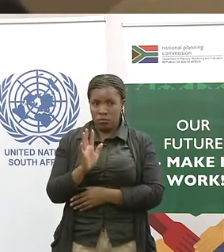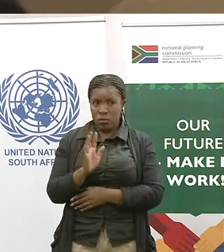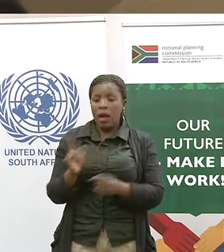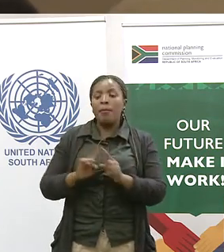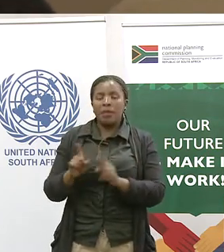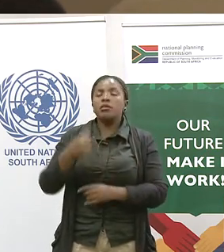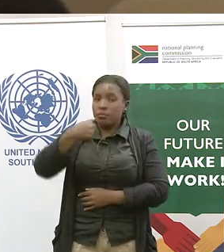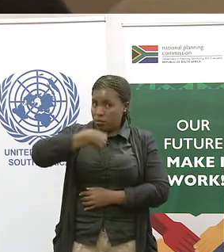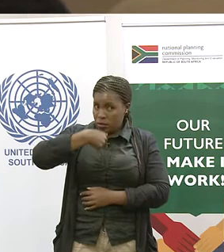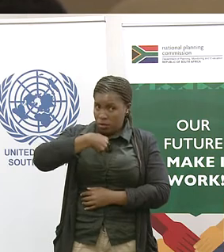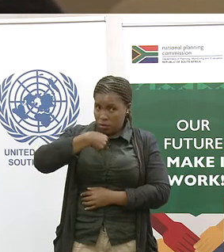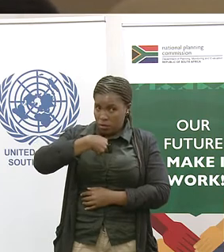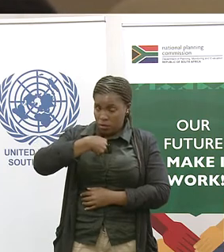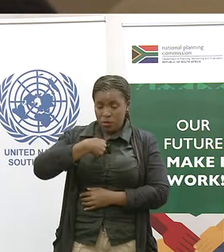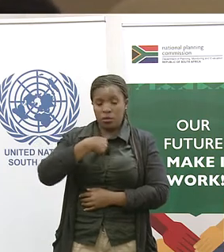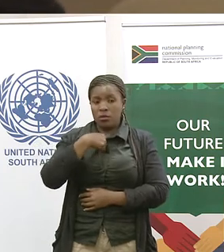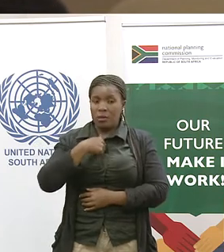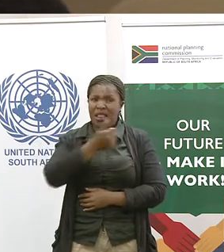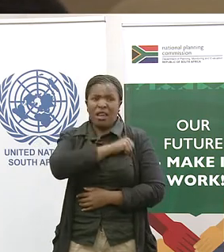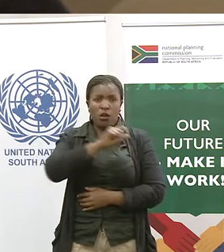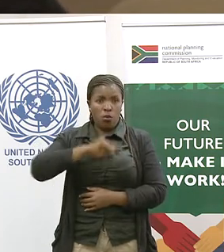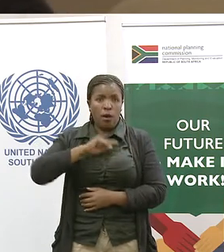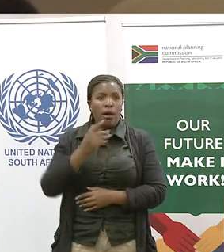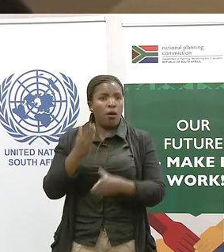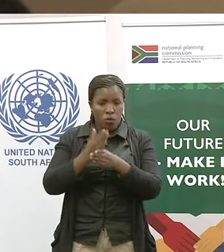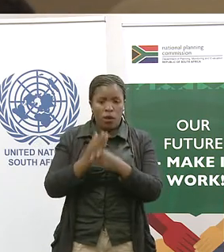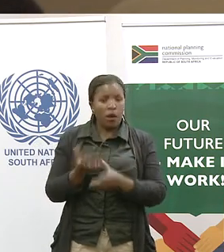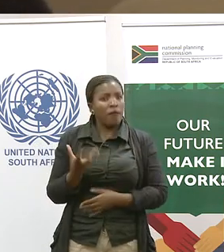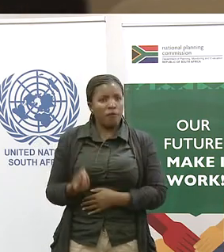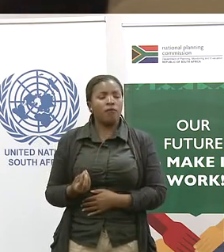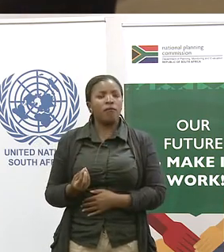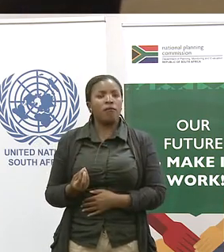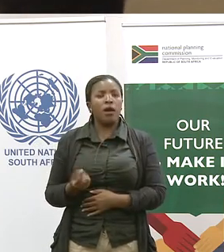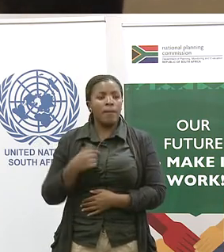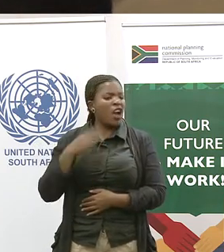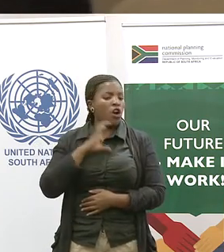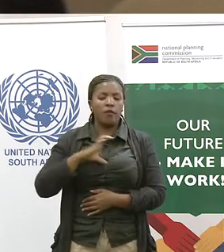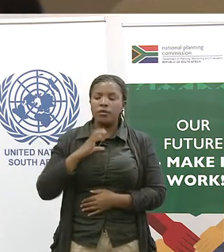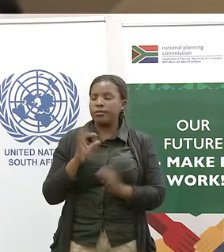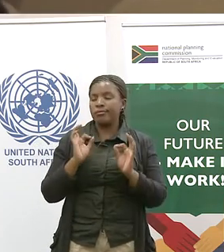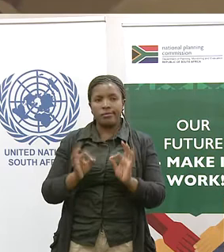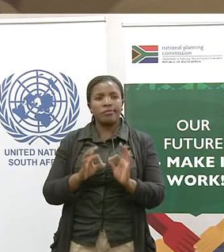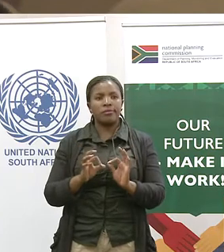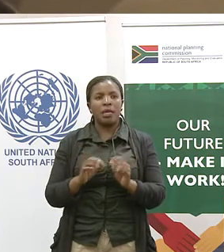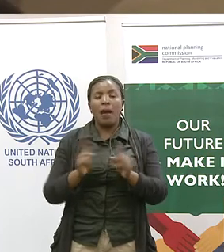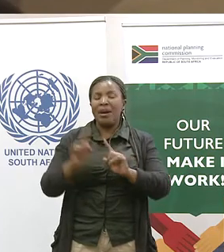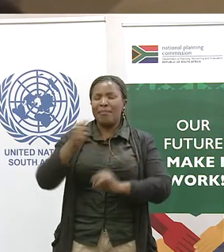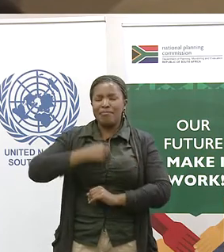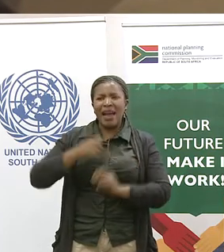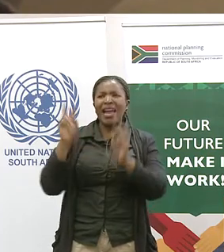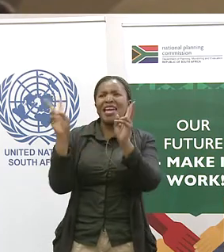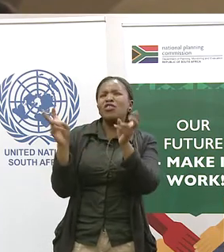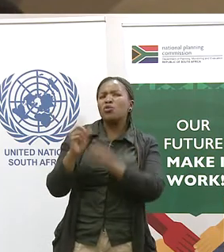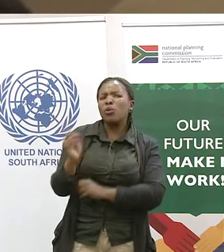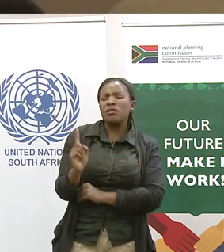I'm not advocating that I must be employed. I am comfortably employed where I am. The issue for me is I do not understand why government